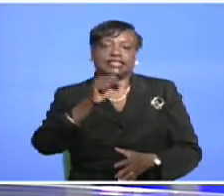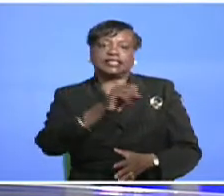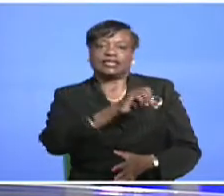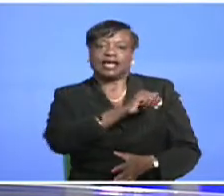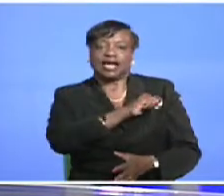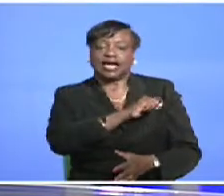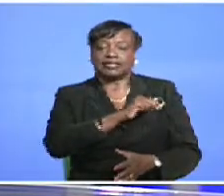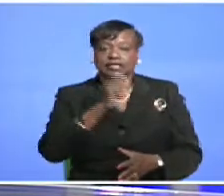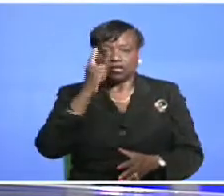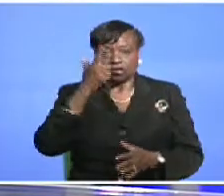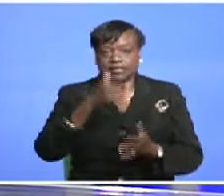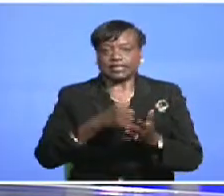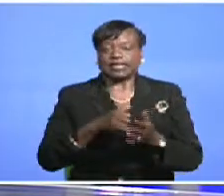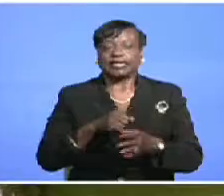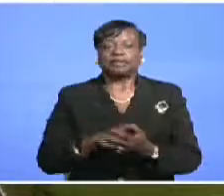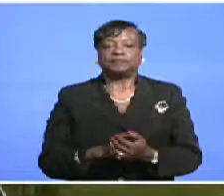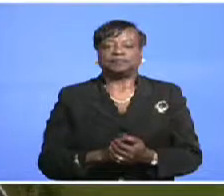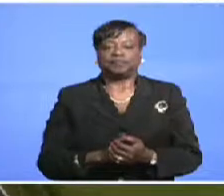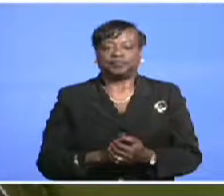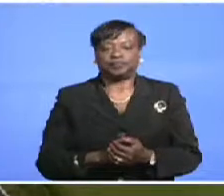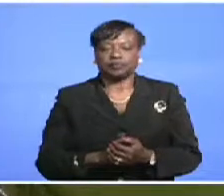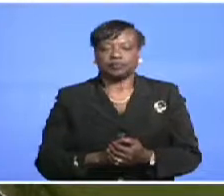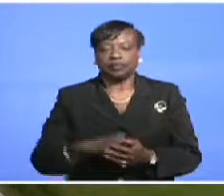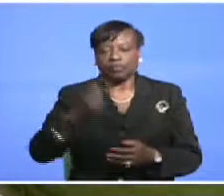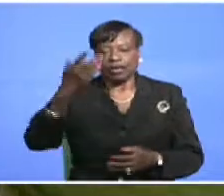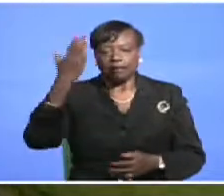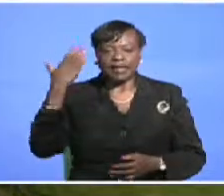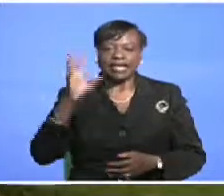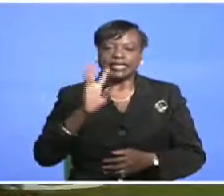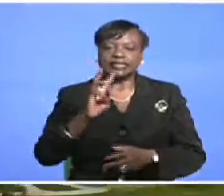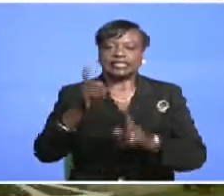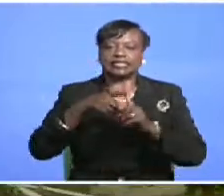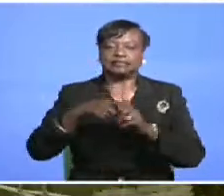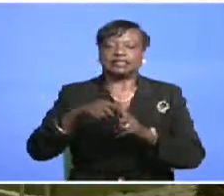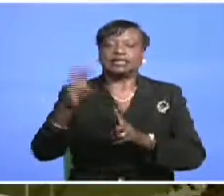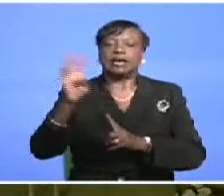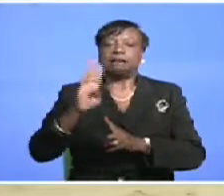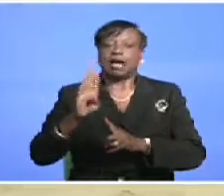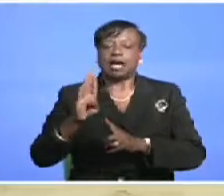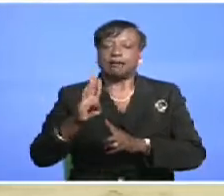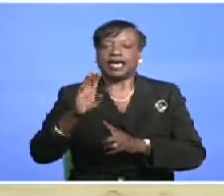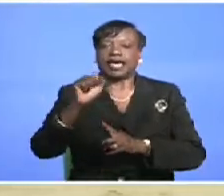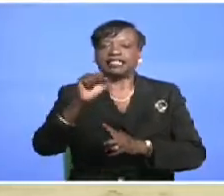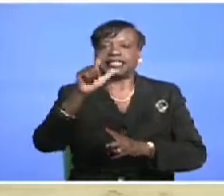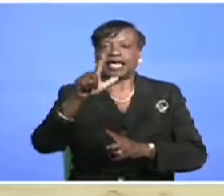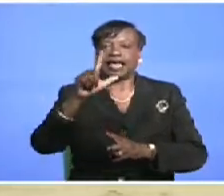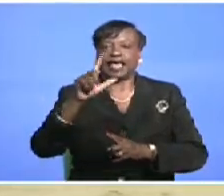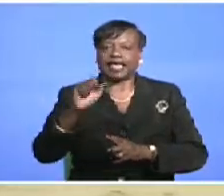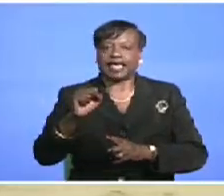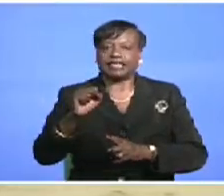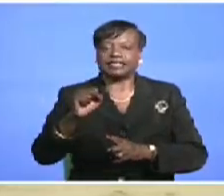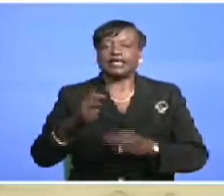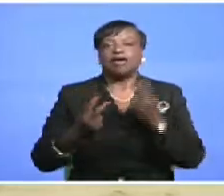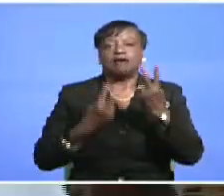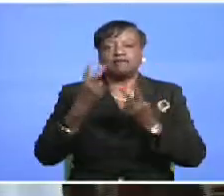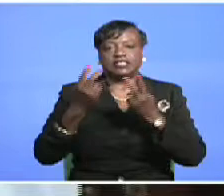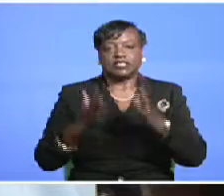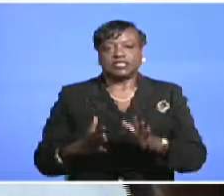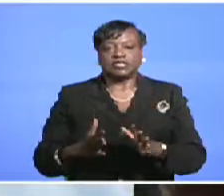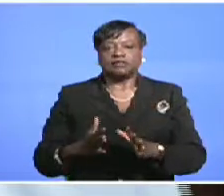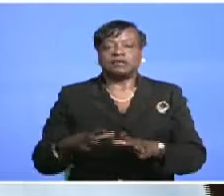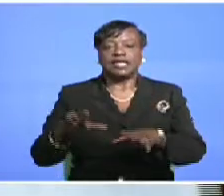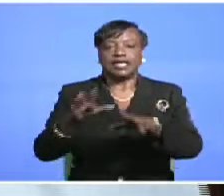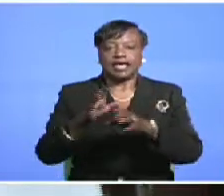tonight's Rosewood opening. For the past 6 months, Baha Mar's SLS guests have been receiving